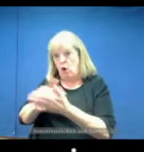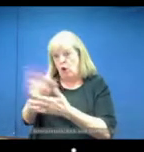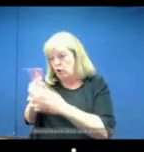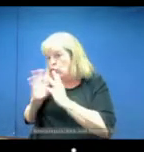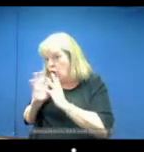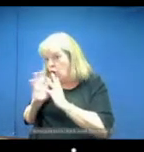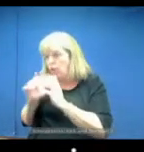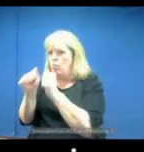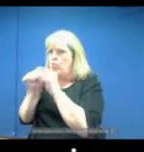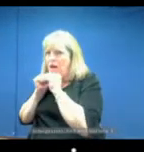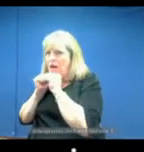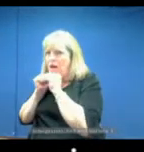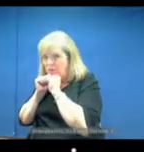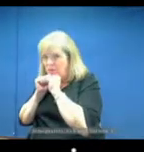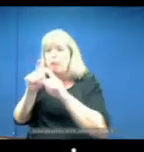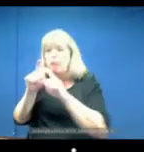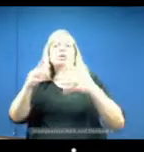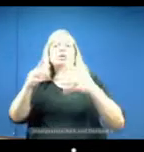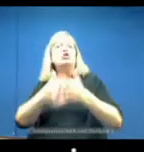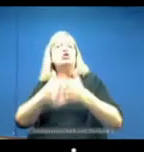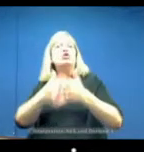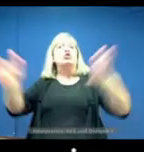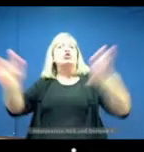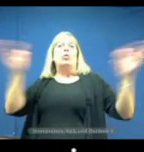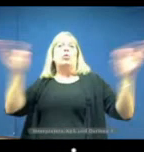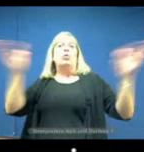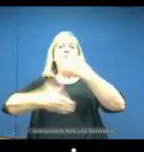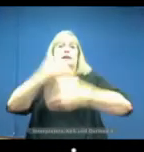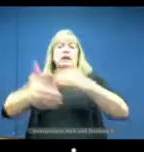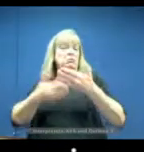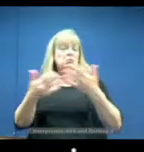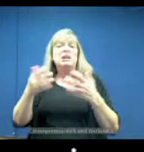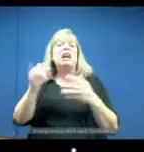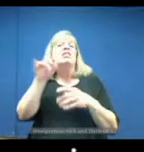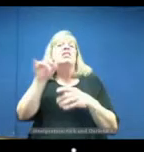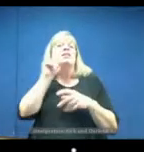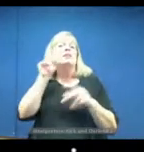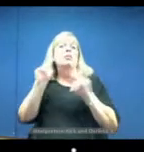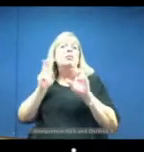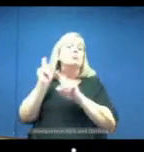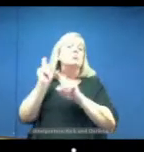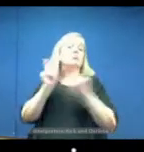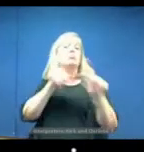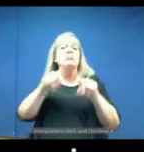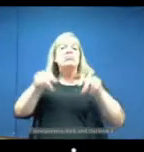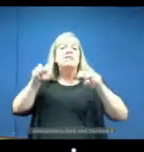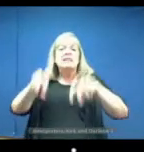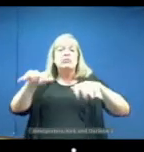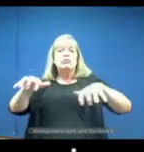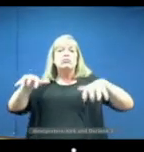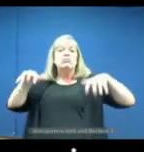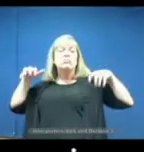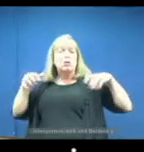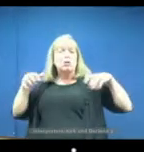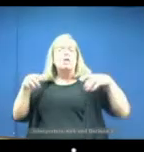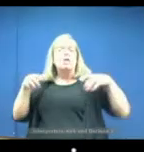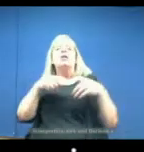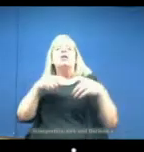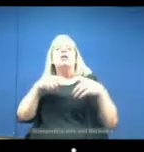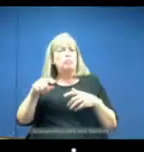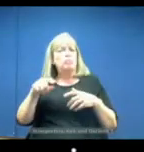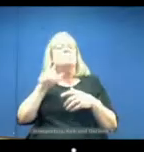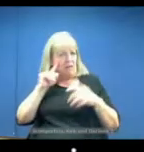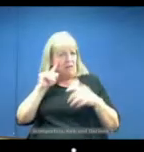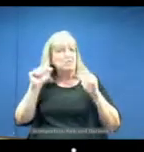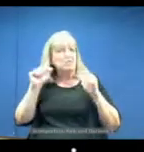in the audience, they have a right they have a right to have access to justice, which means go into